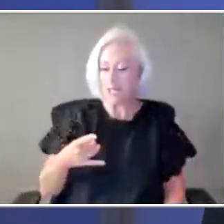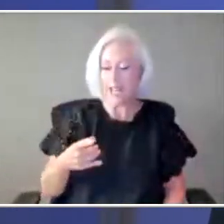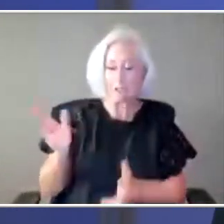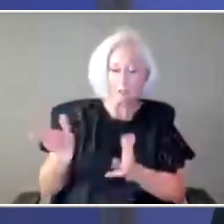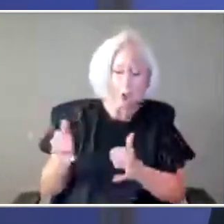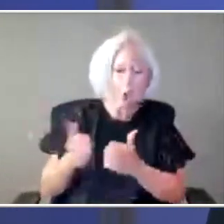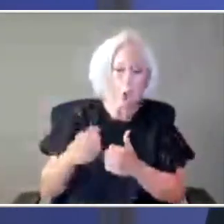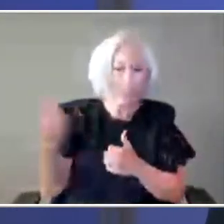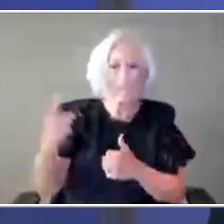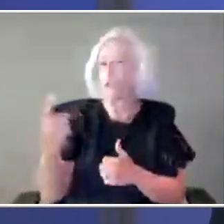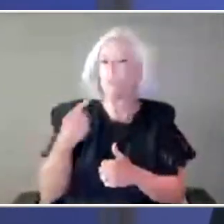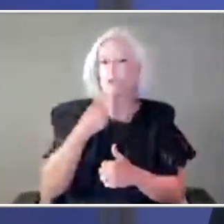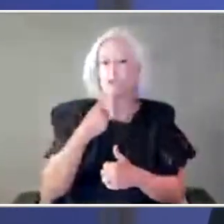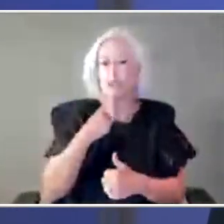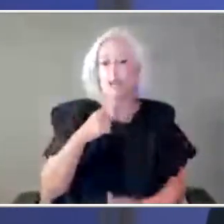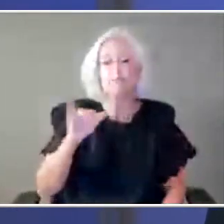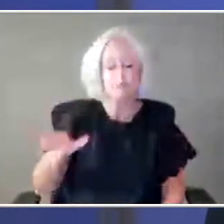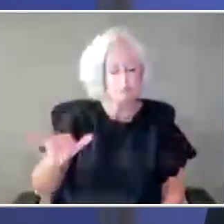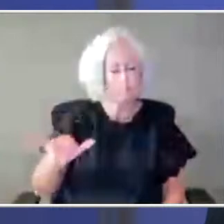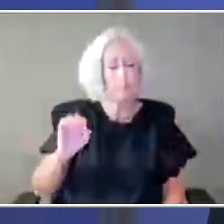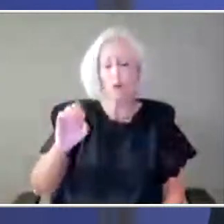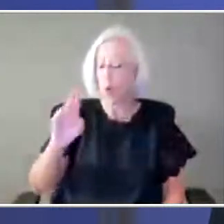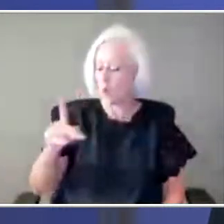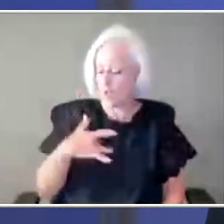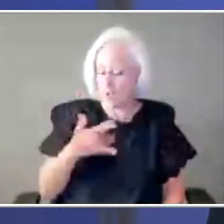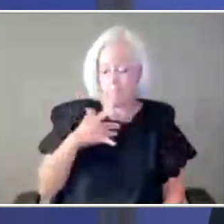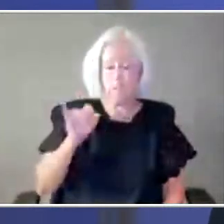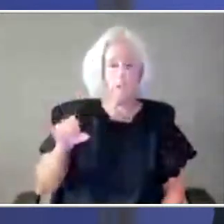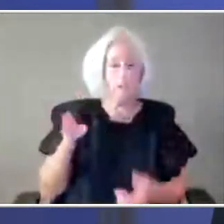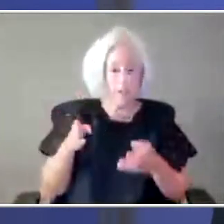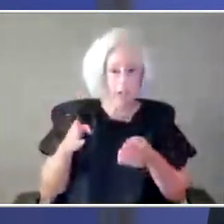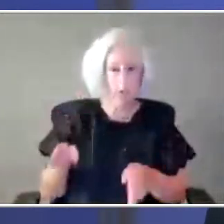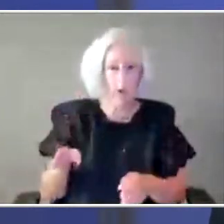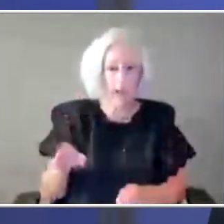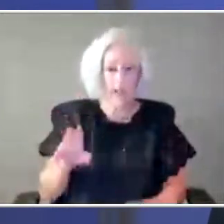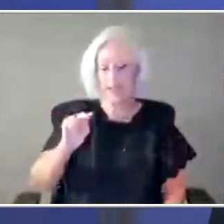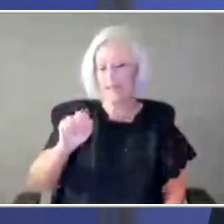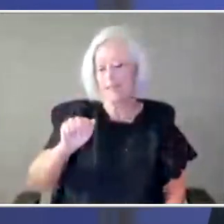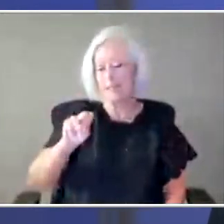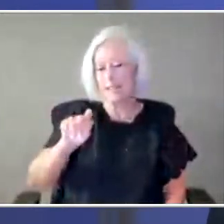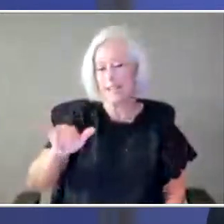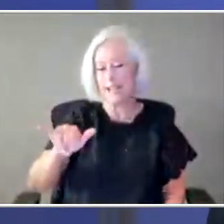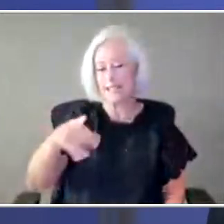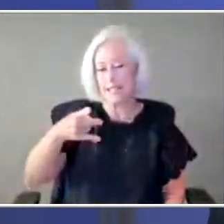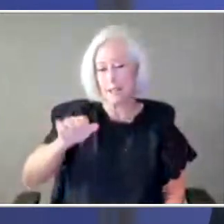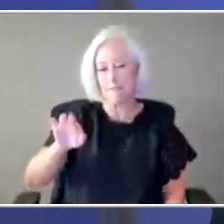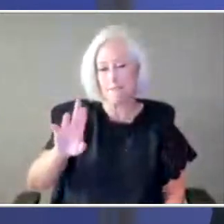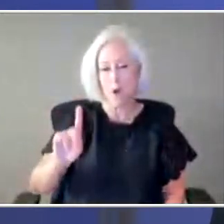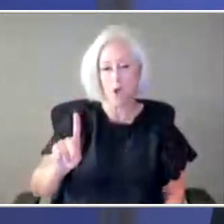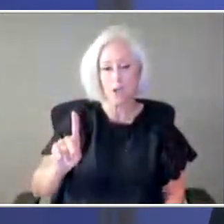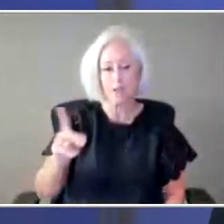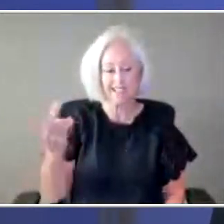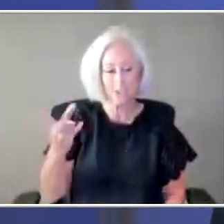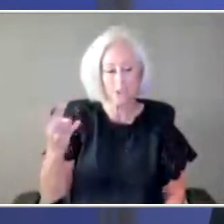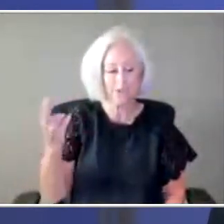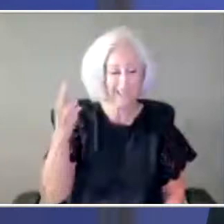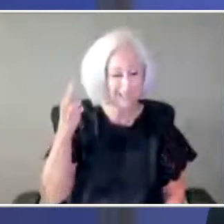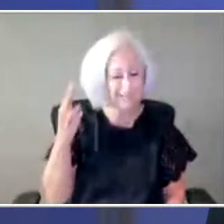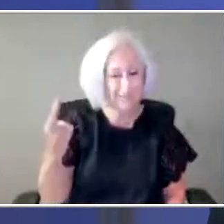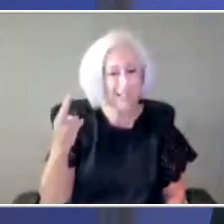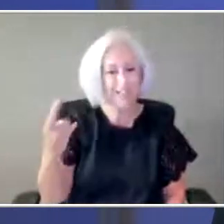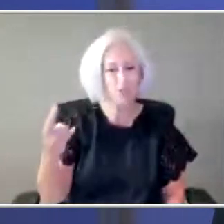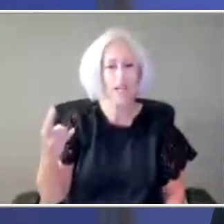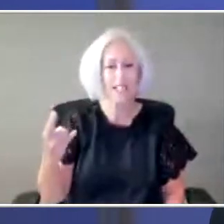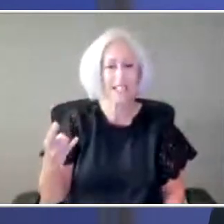so Nancy Park was, now we are really close. We're just best friends now. I almost feel like she's a